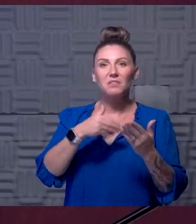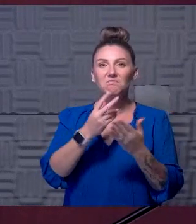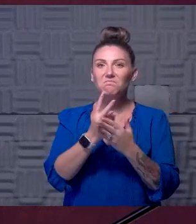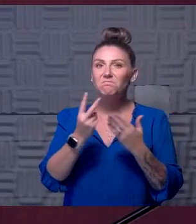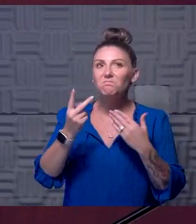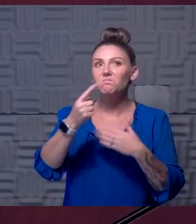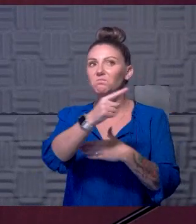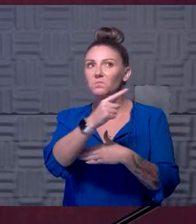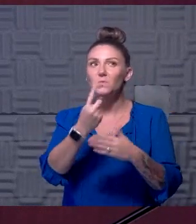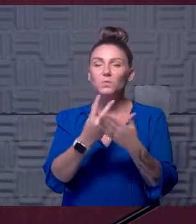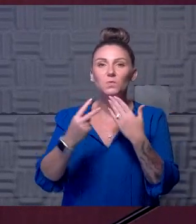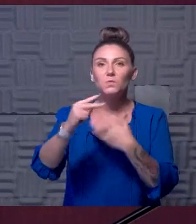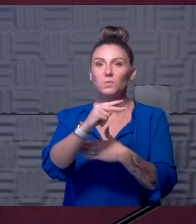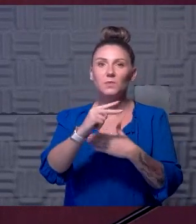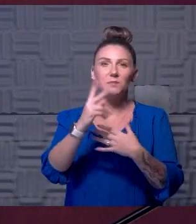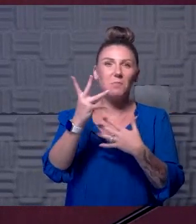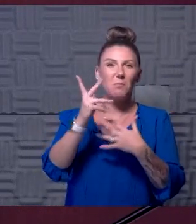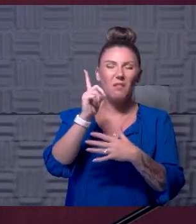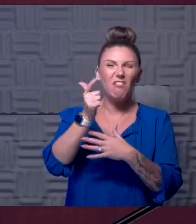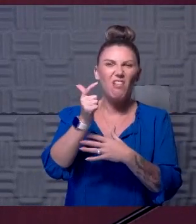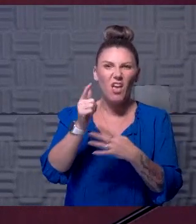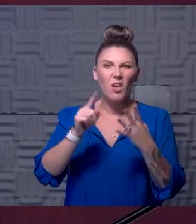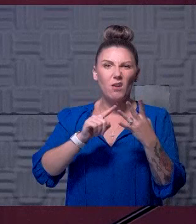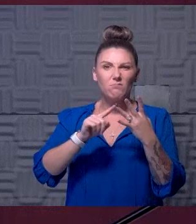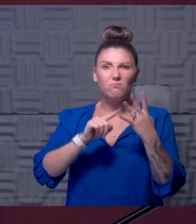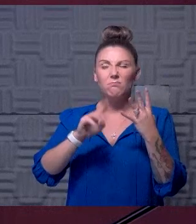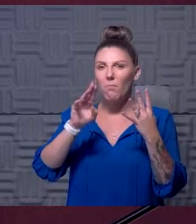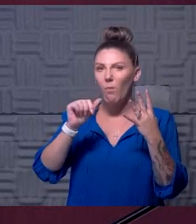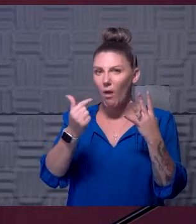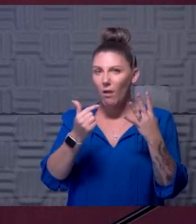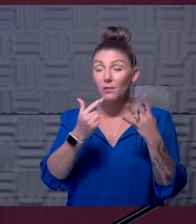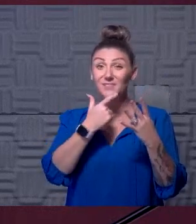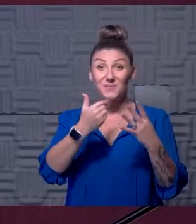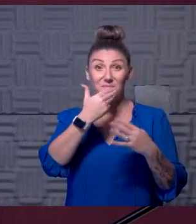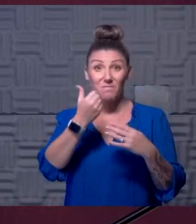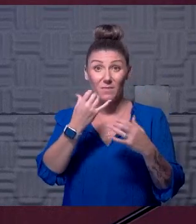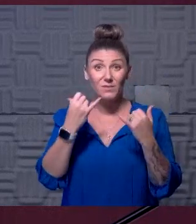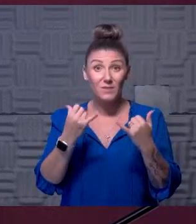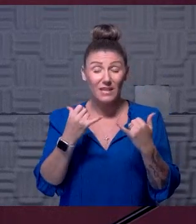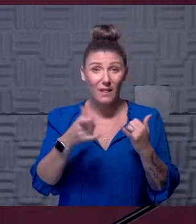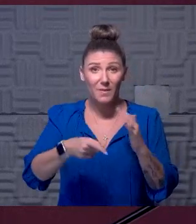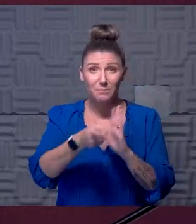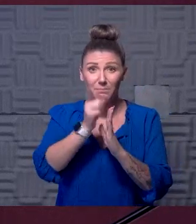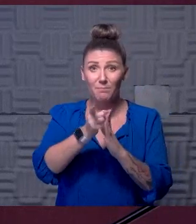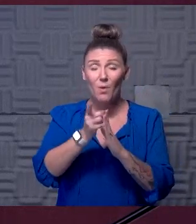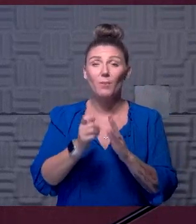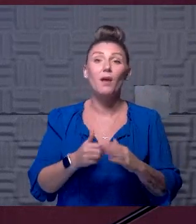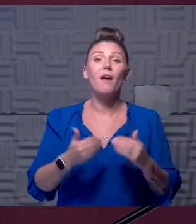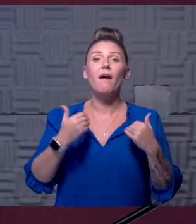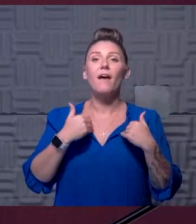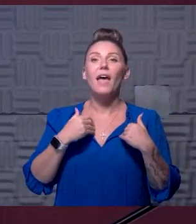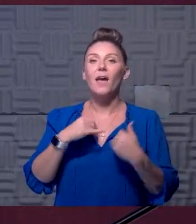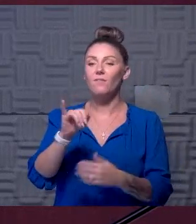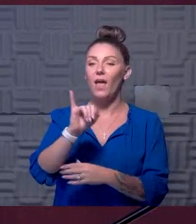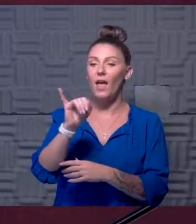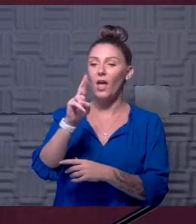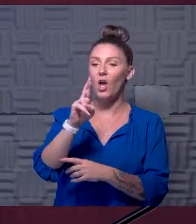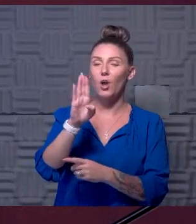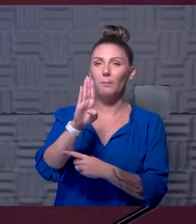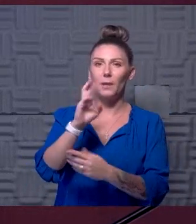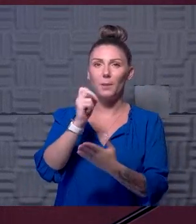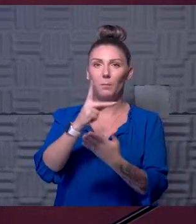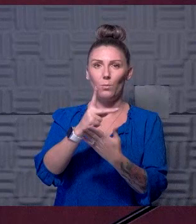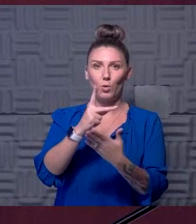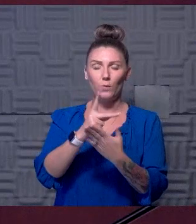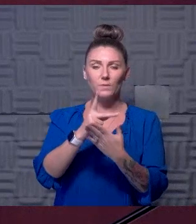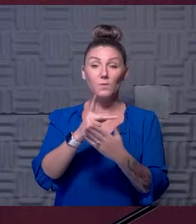2, but maybe later here in August. And so the best we can do at this point, we do have IRB approval, so we can